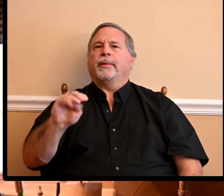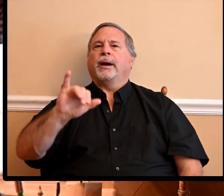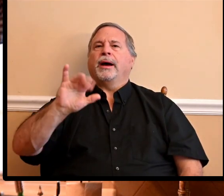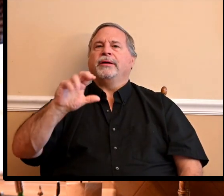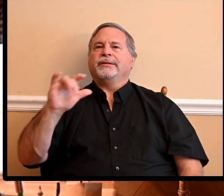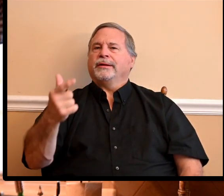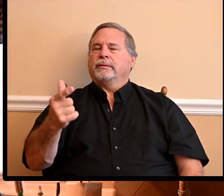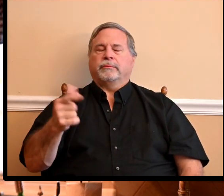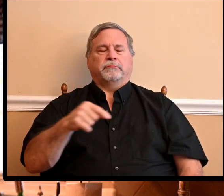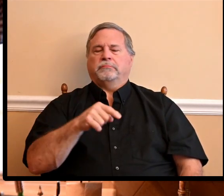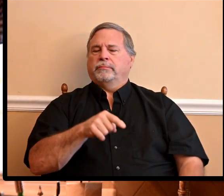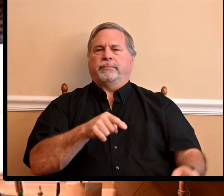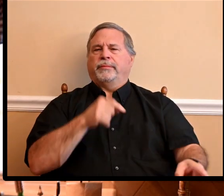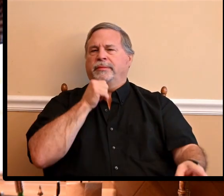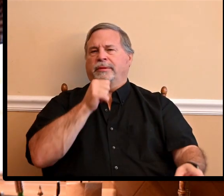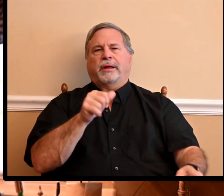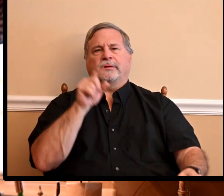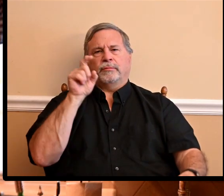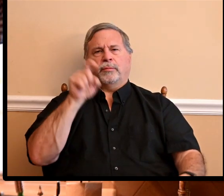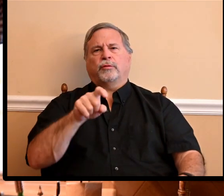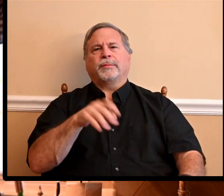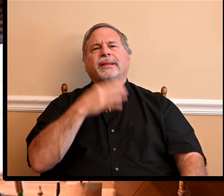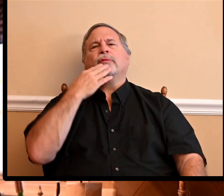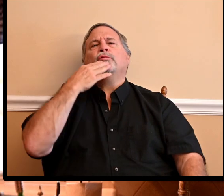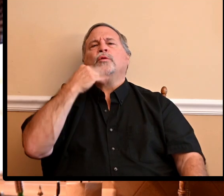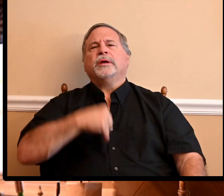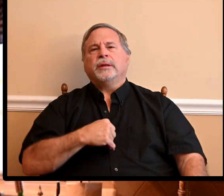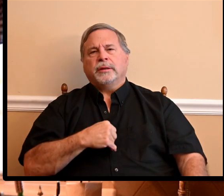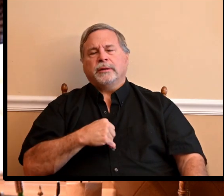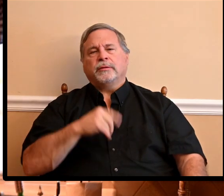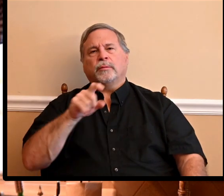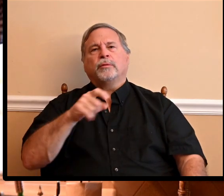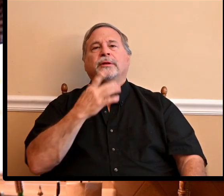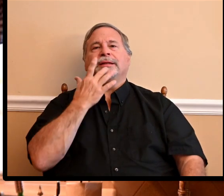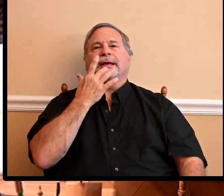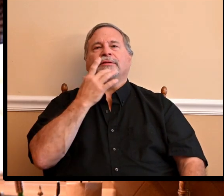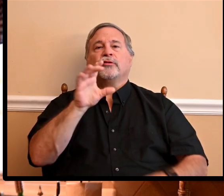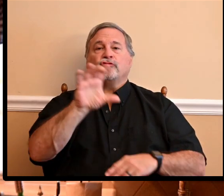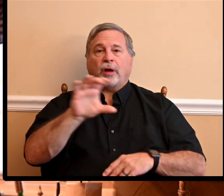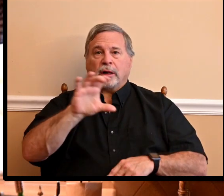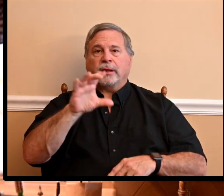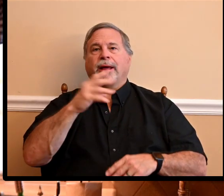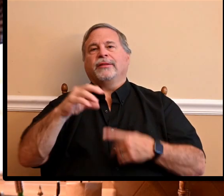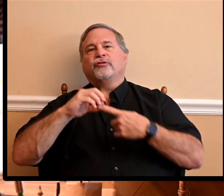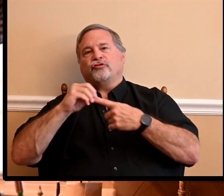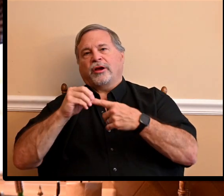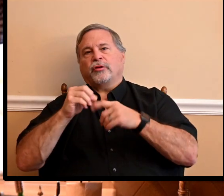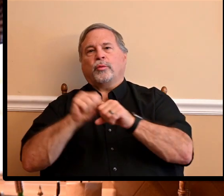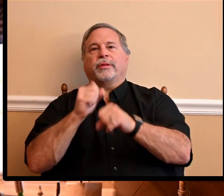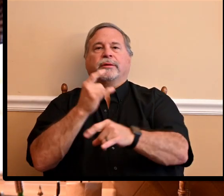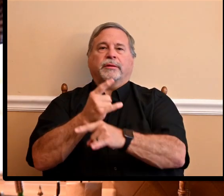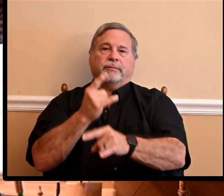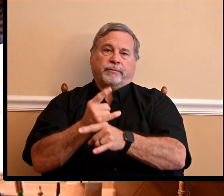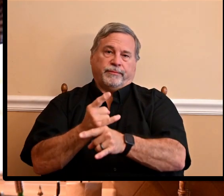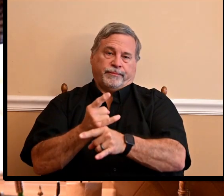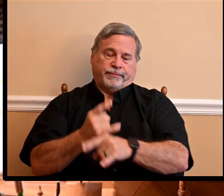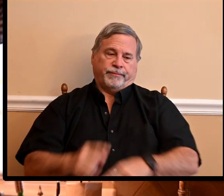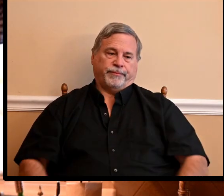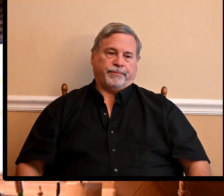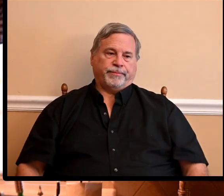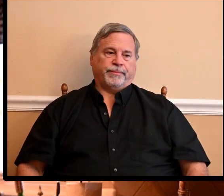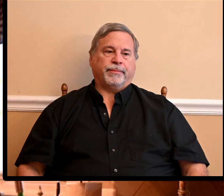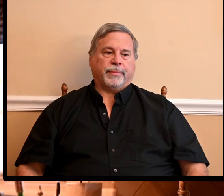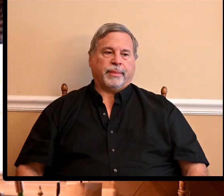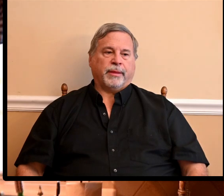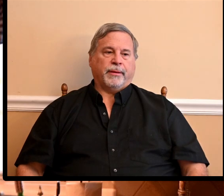this is not really made to be super sweet. It's to taste the chocolate and the cherries together with that